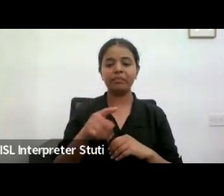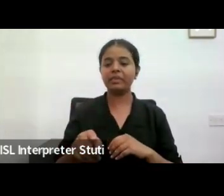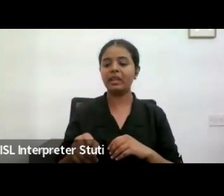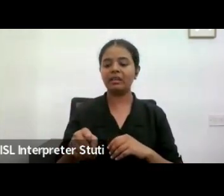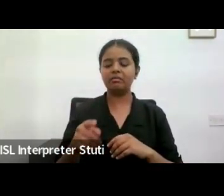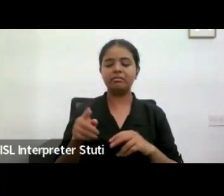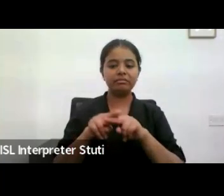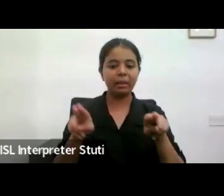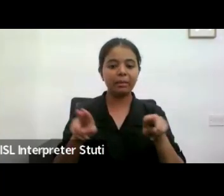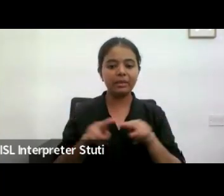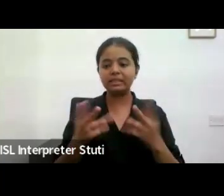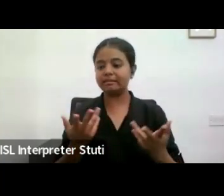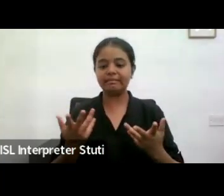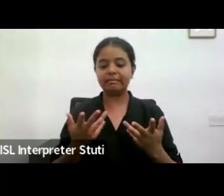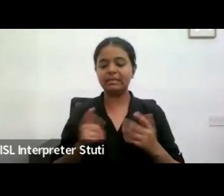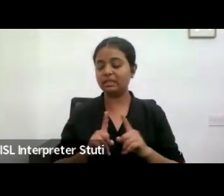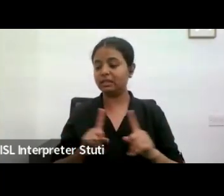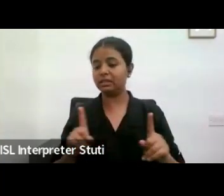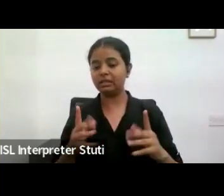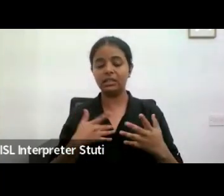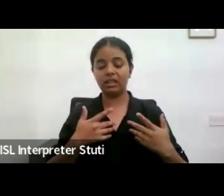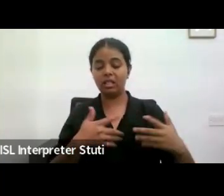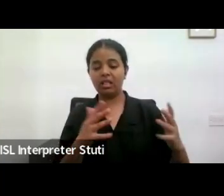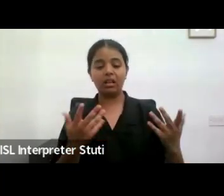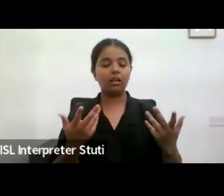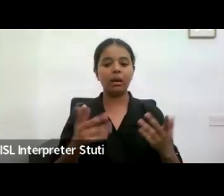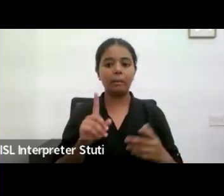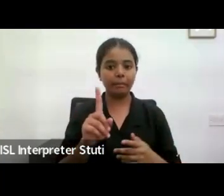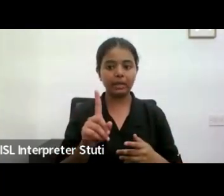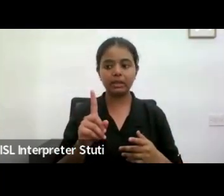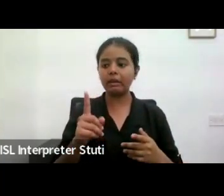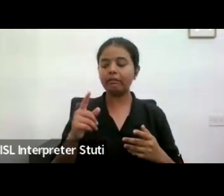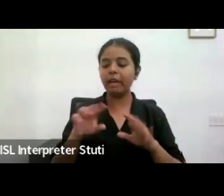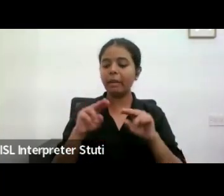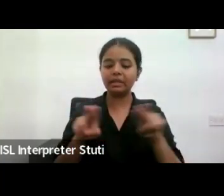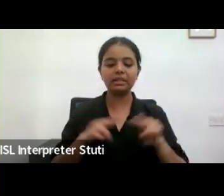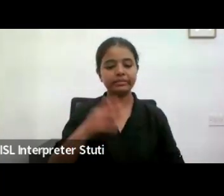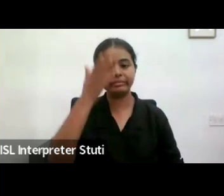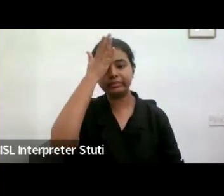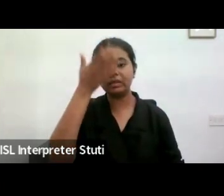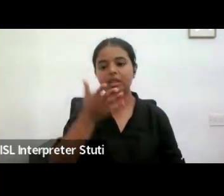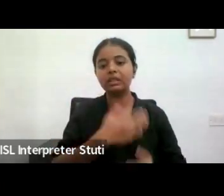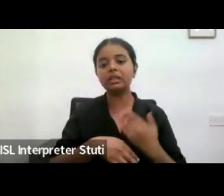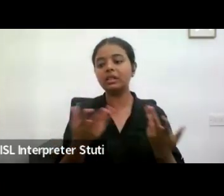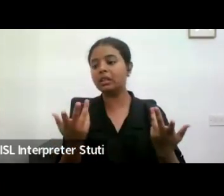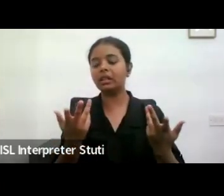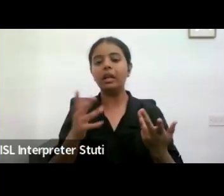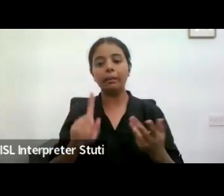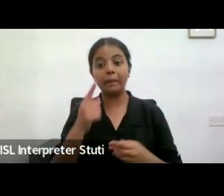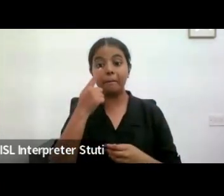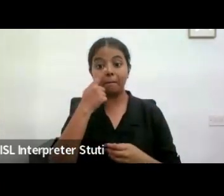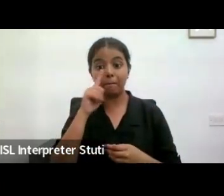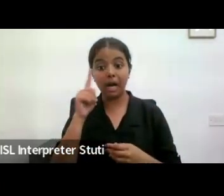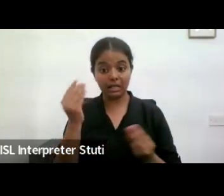it is the mother who is really strong and she can be supported. And I have seen so many mothers